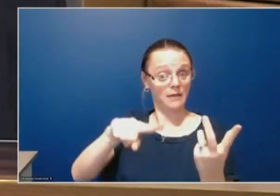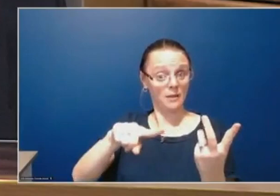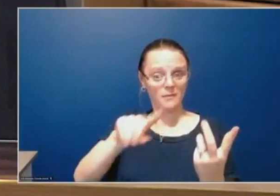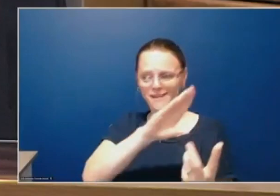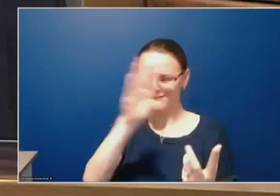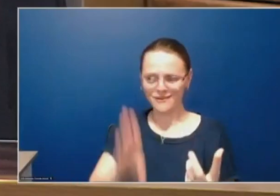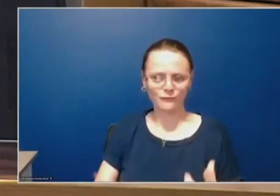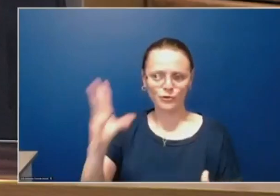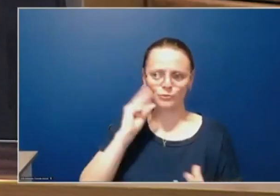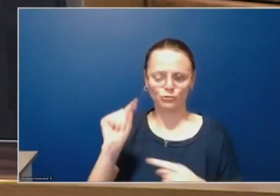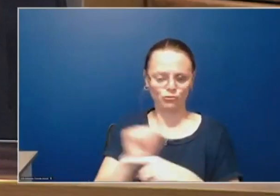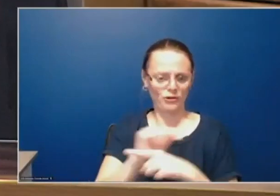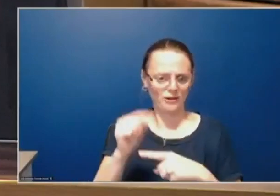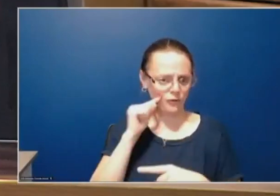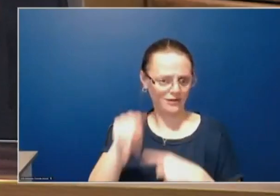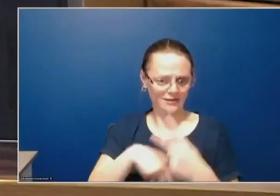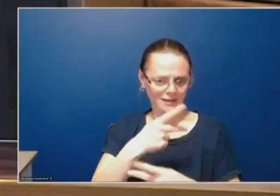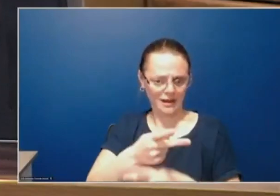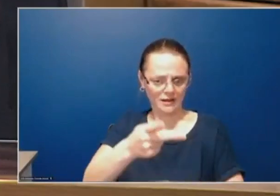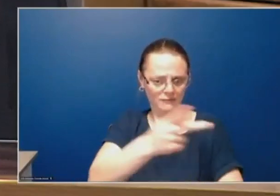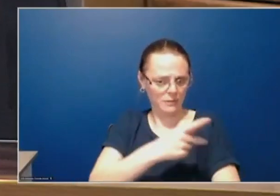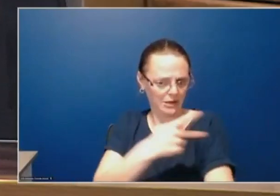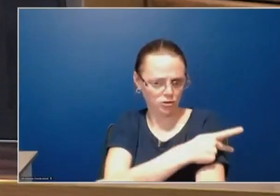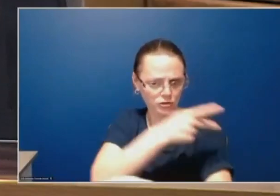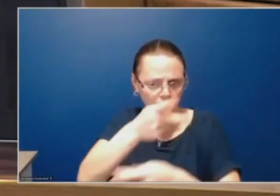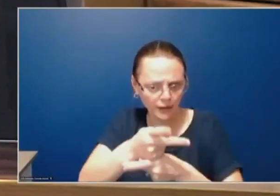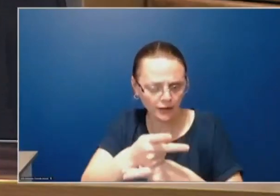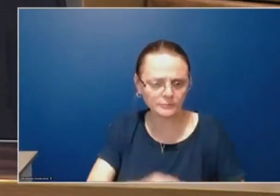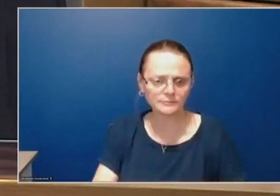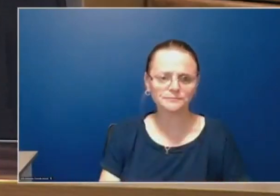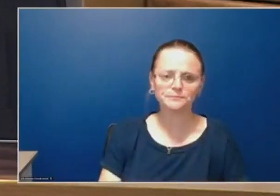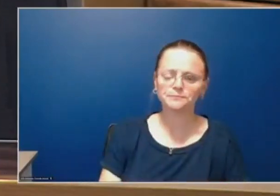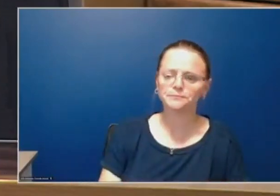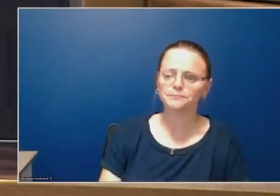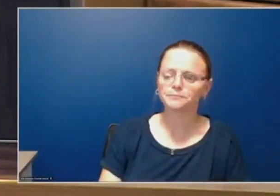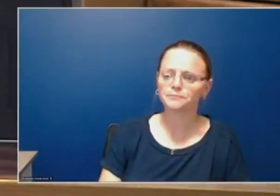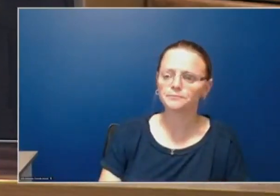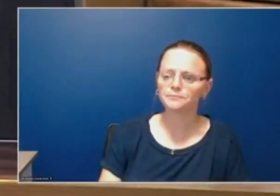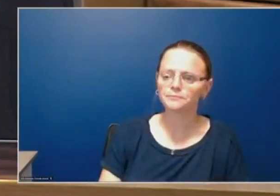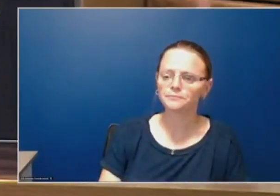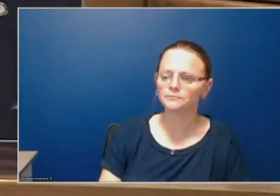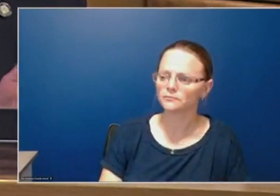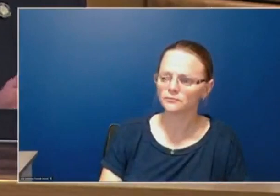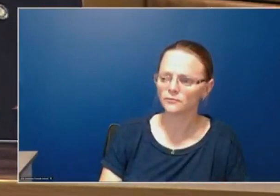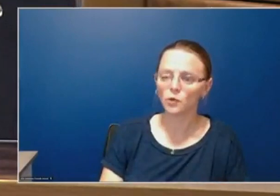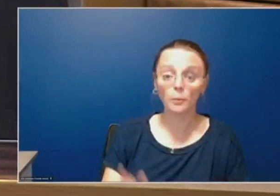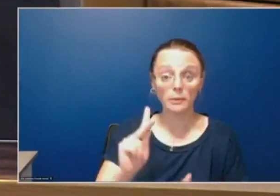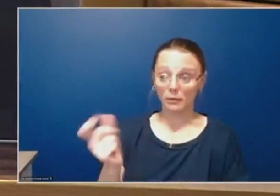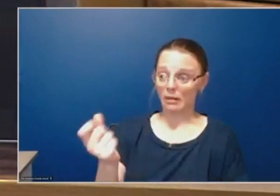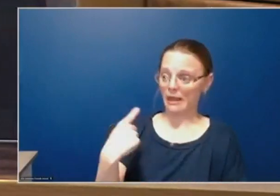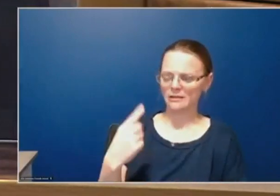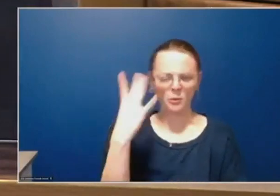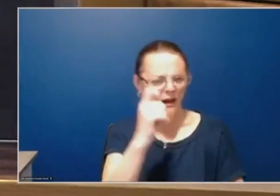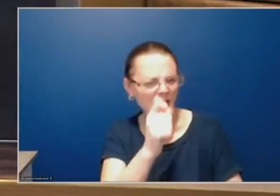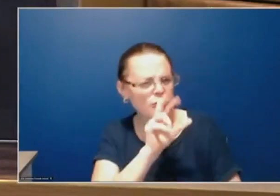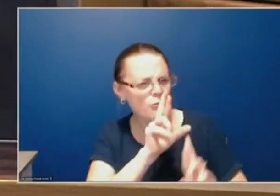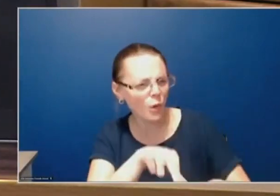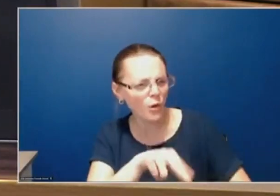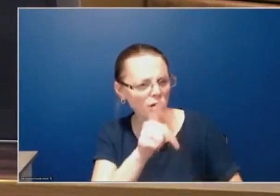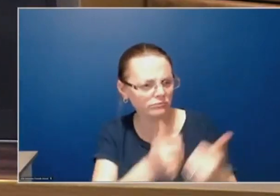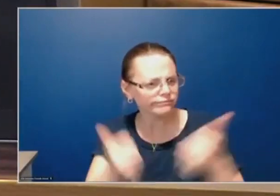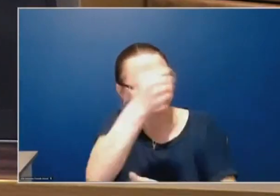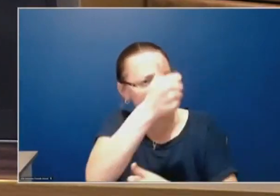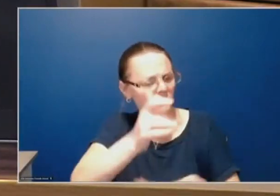trained in these WPATH standards and what that is. And that's why aren't you reporting them to the